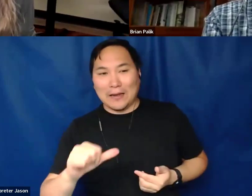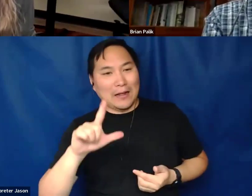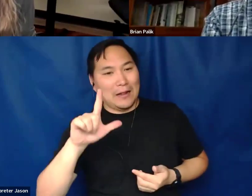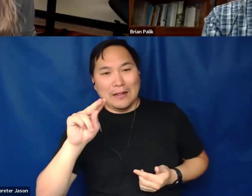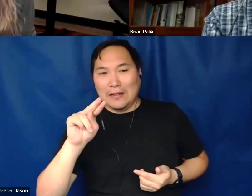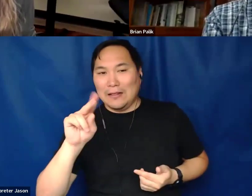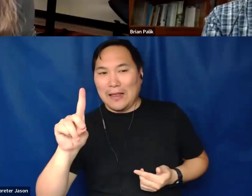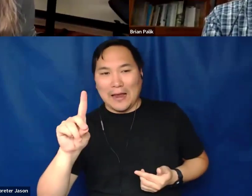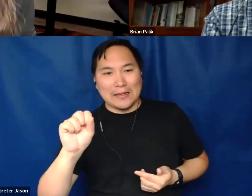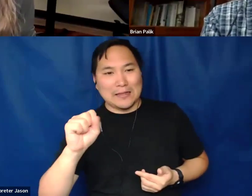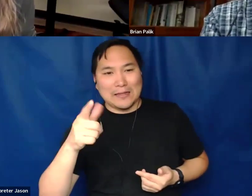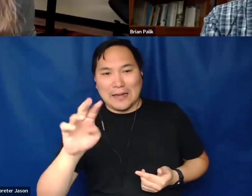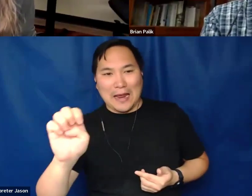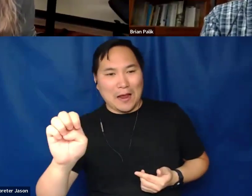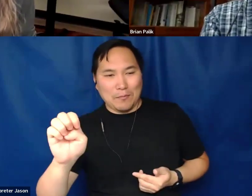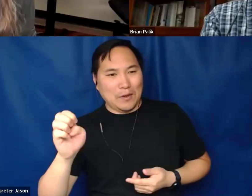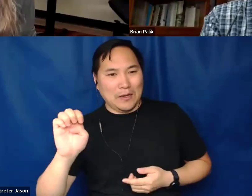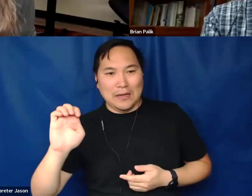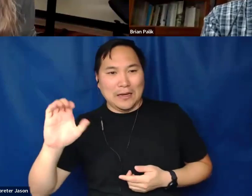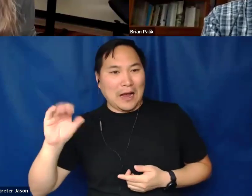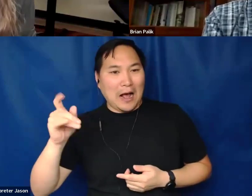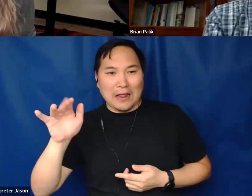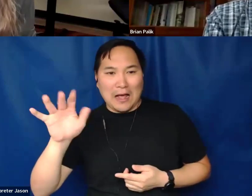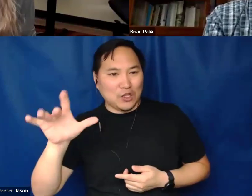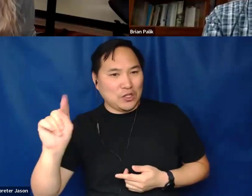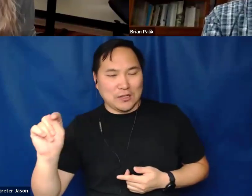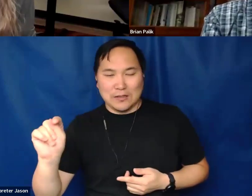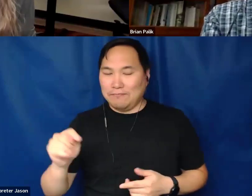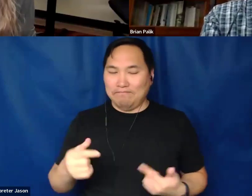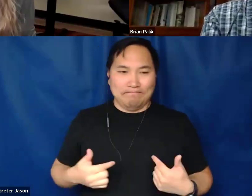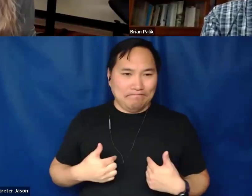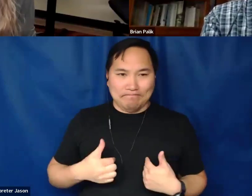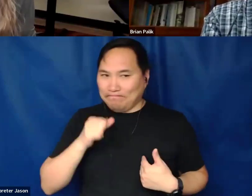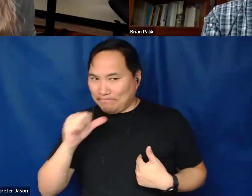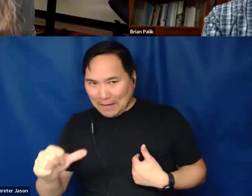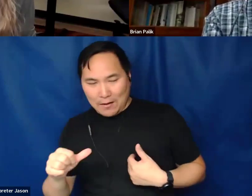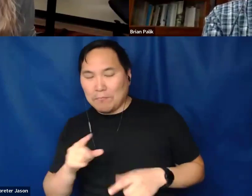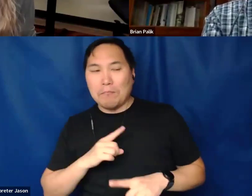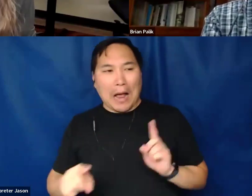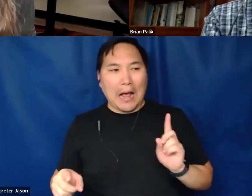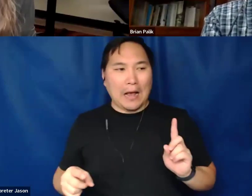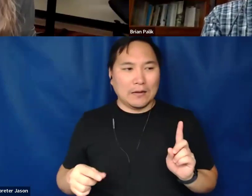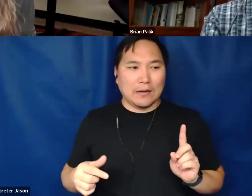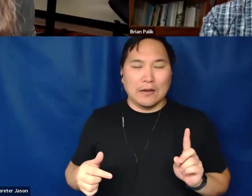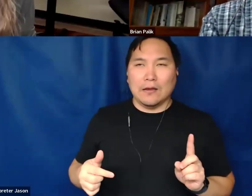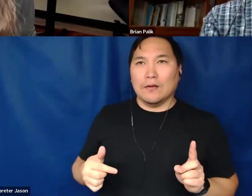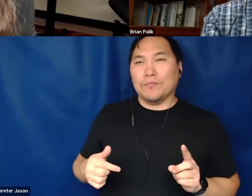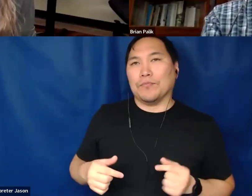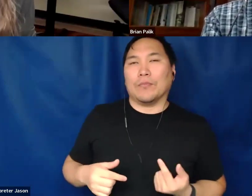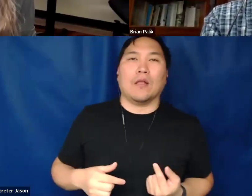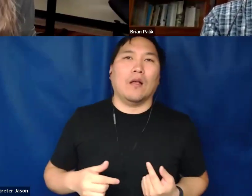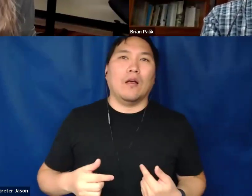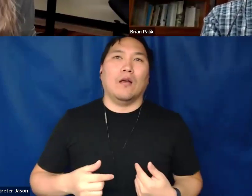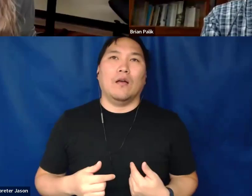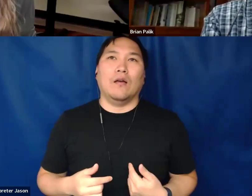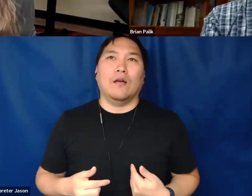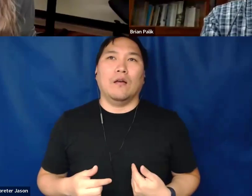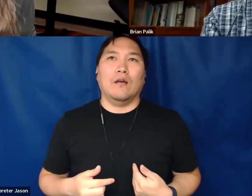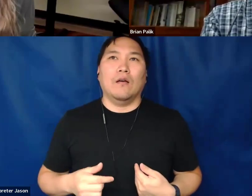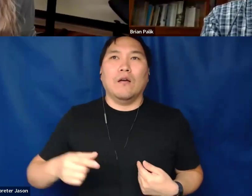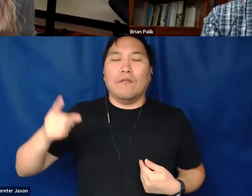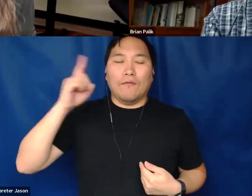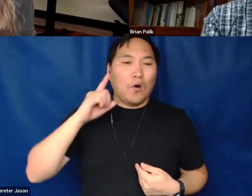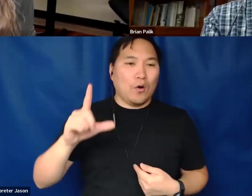don't think about it all that much. But I guess the example that comes to mind would be particularly our Lake